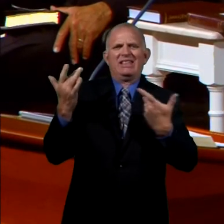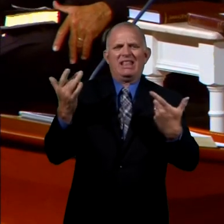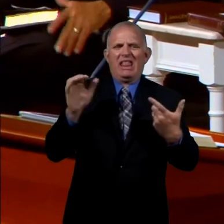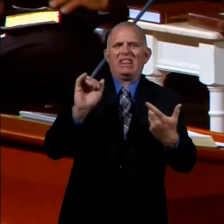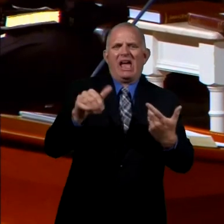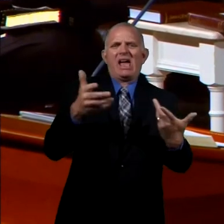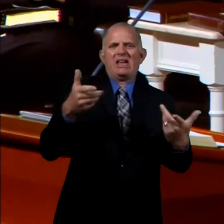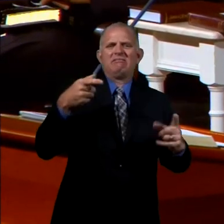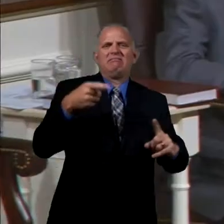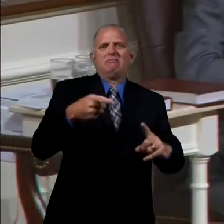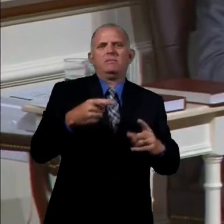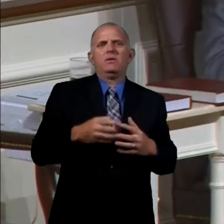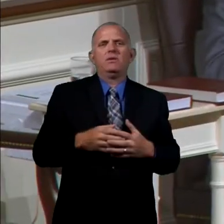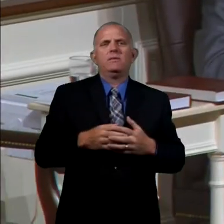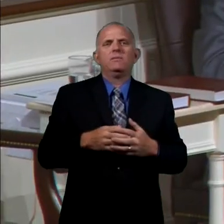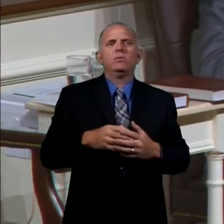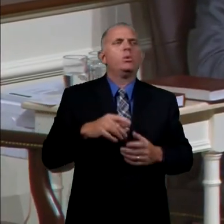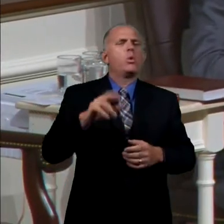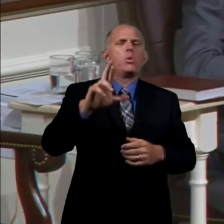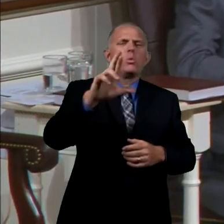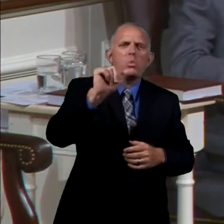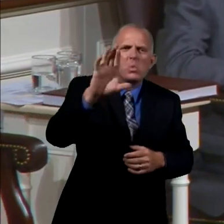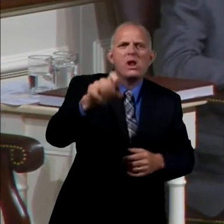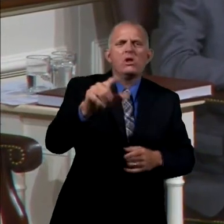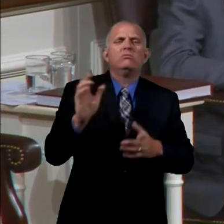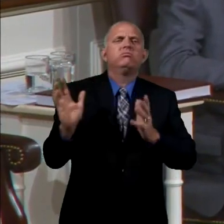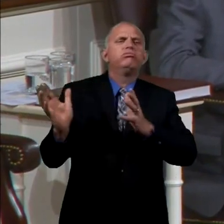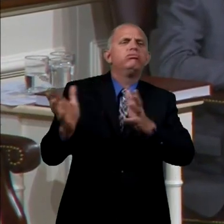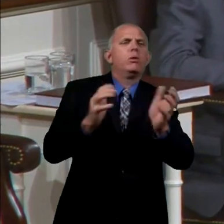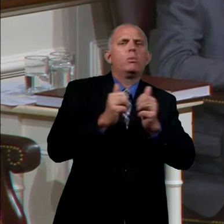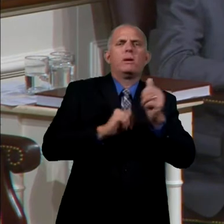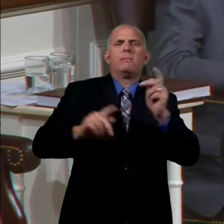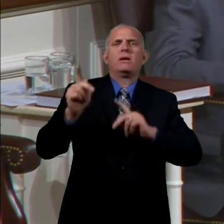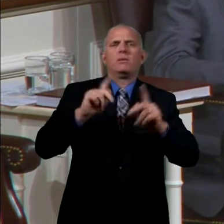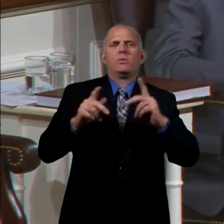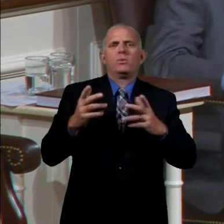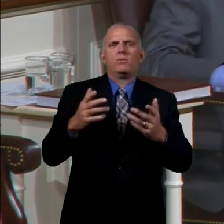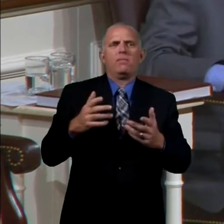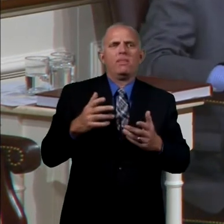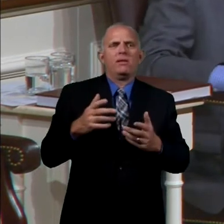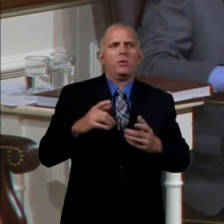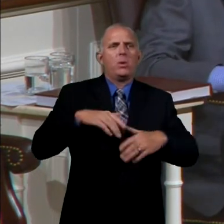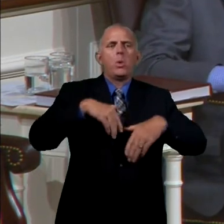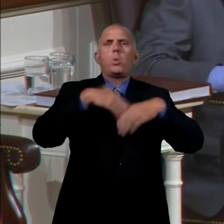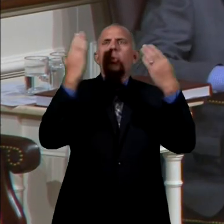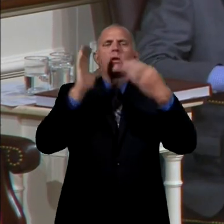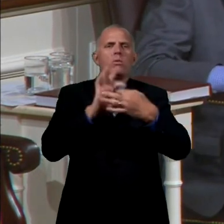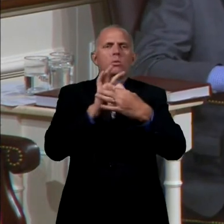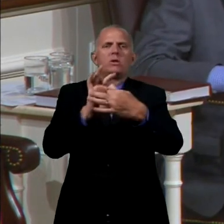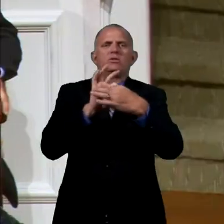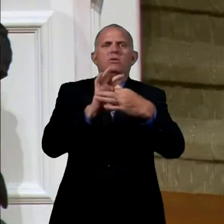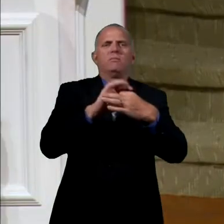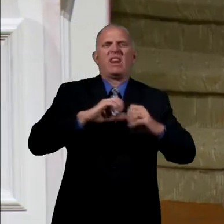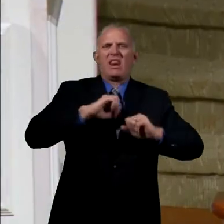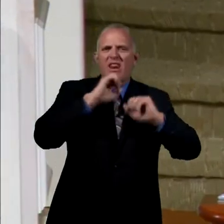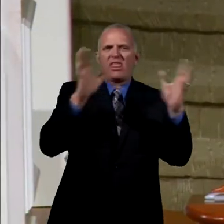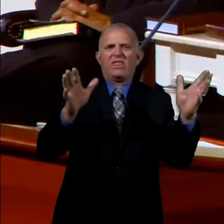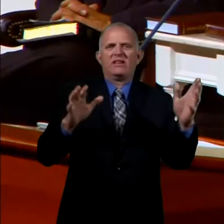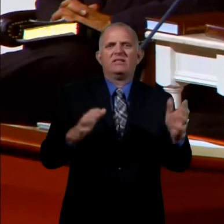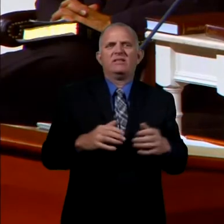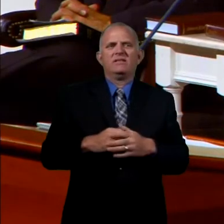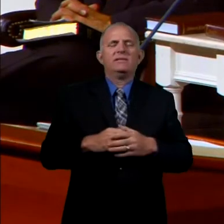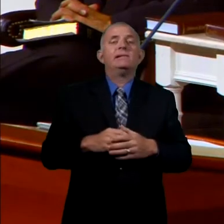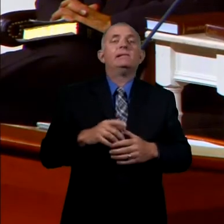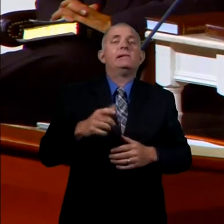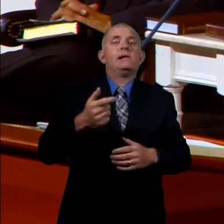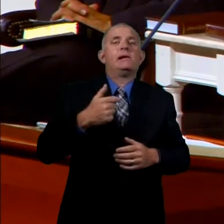making any small talk. I find myself not taking time for any relationship. I find myself cutting people